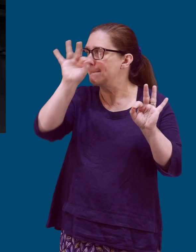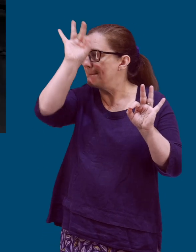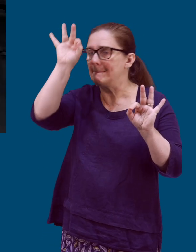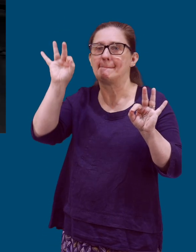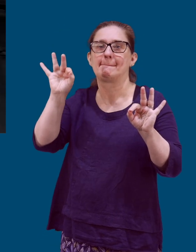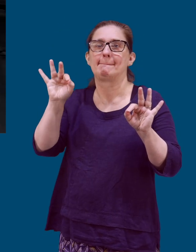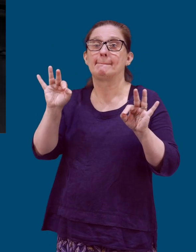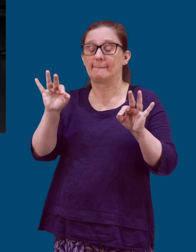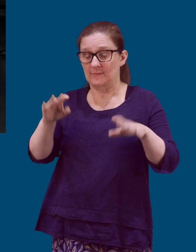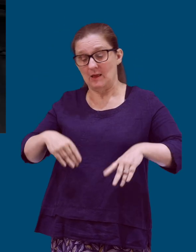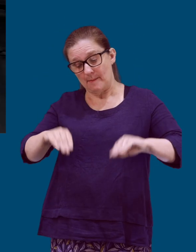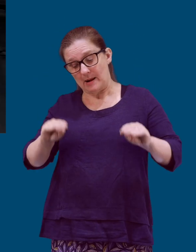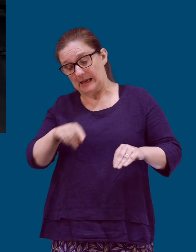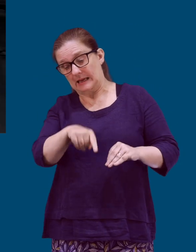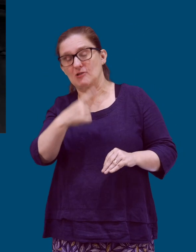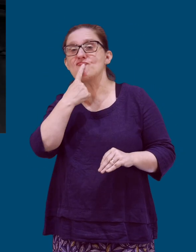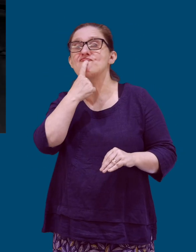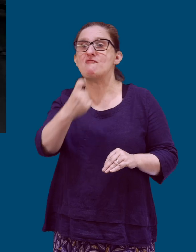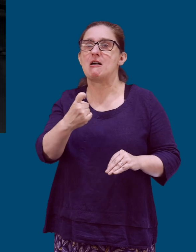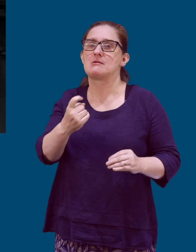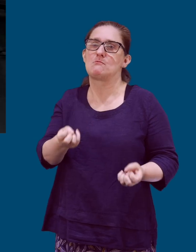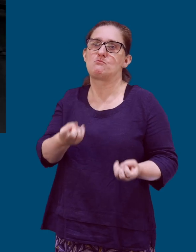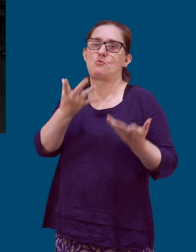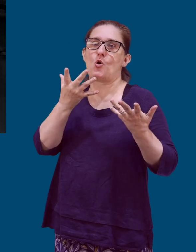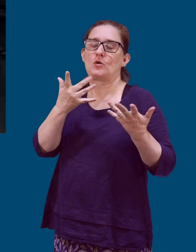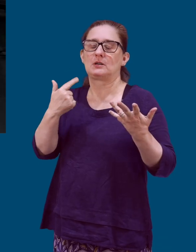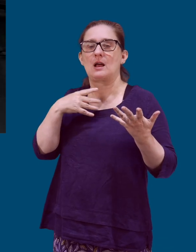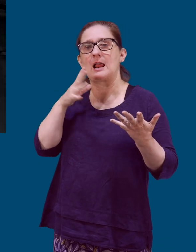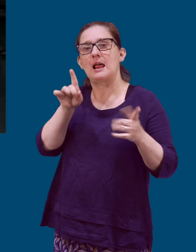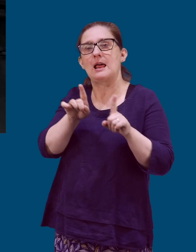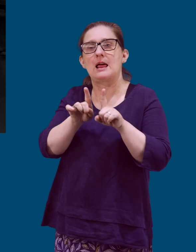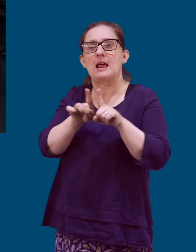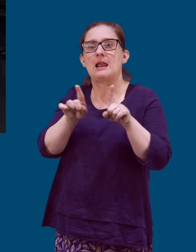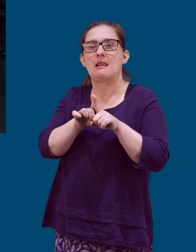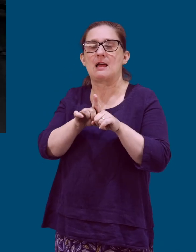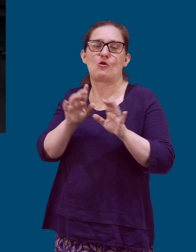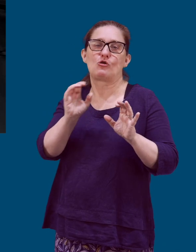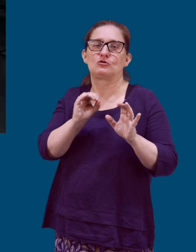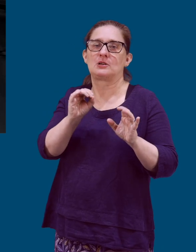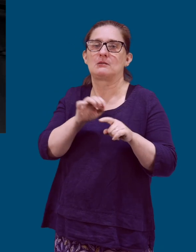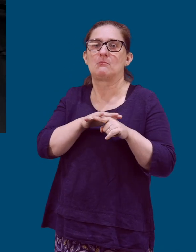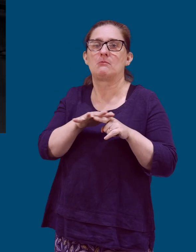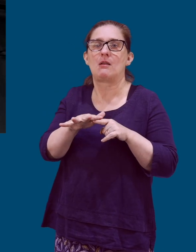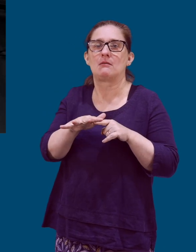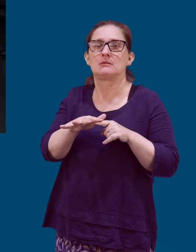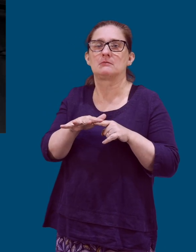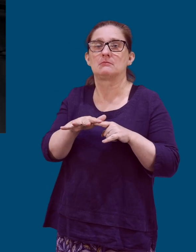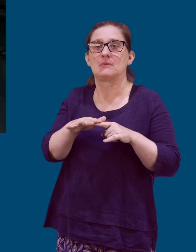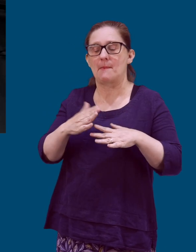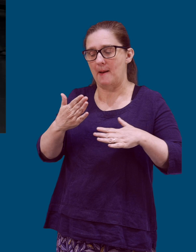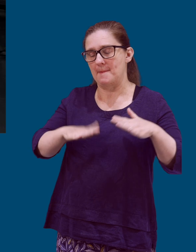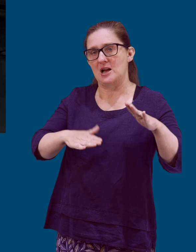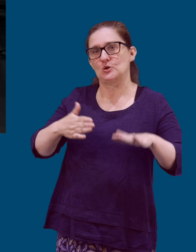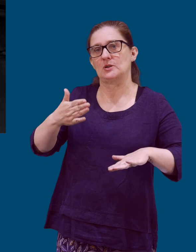fabric is predominantly red, a bold red, the colour of oxygenated blood in a biology textbook. Fabric is a patchwork